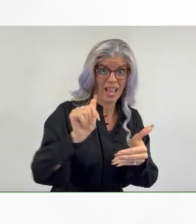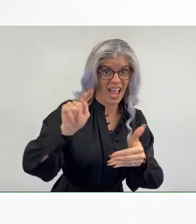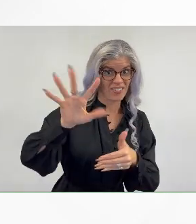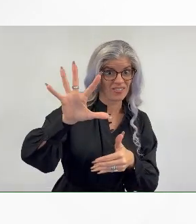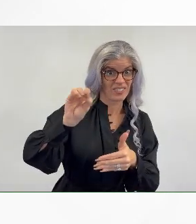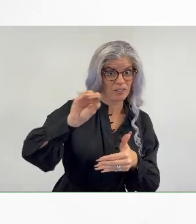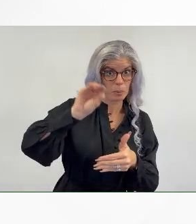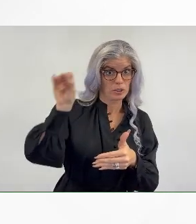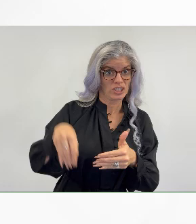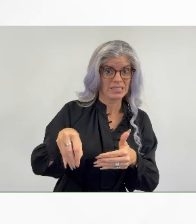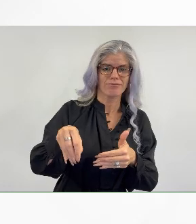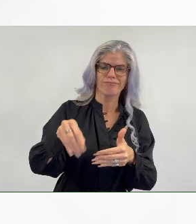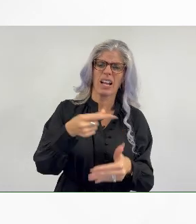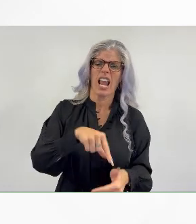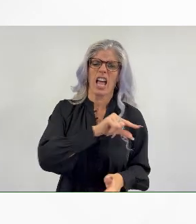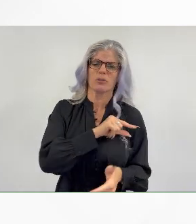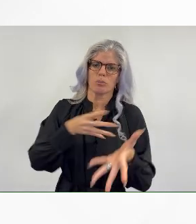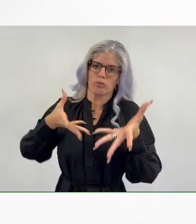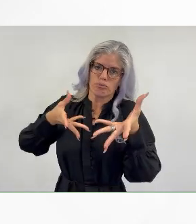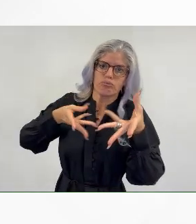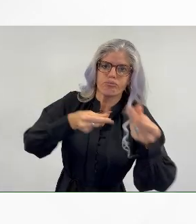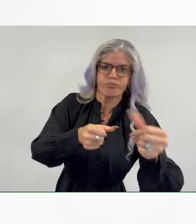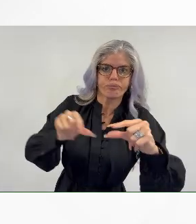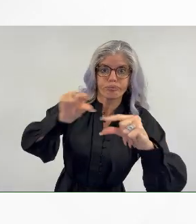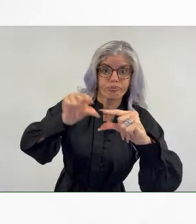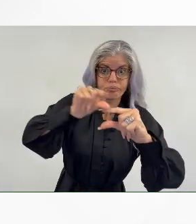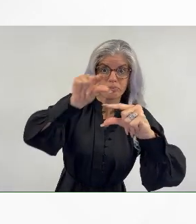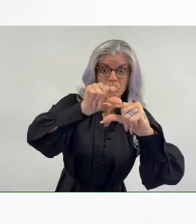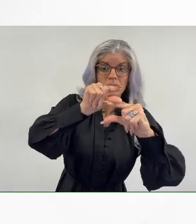submitting your request for public assistance.